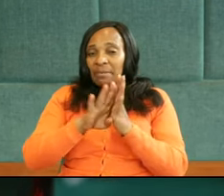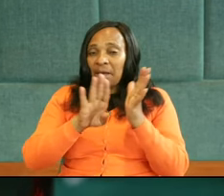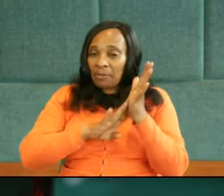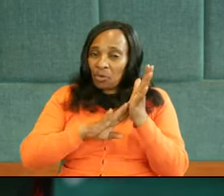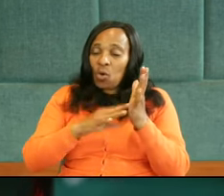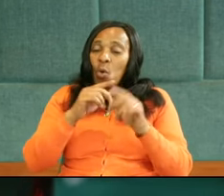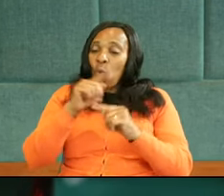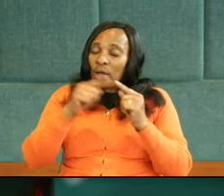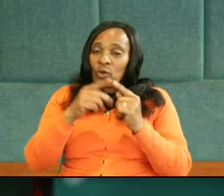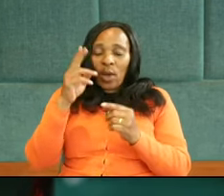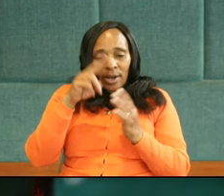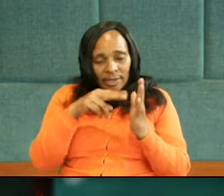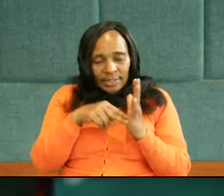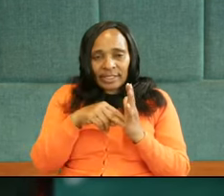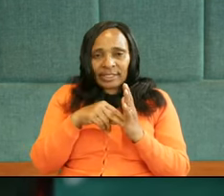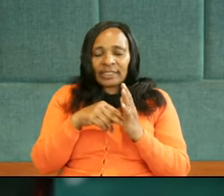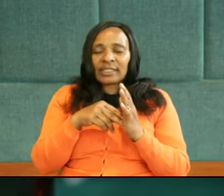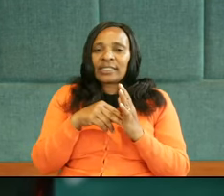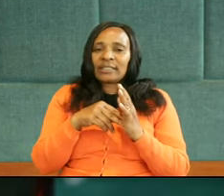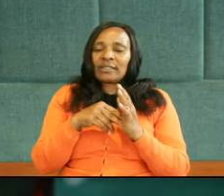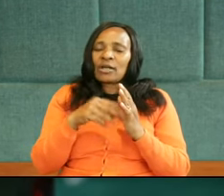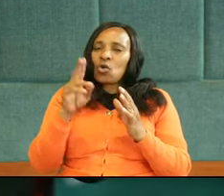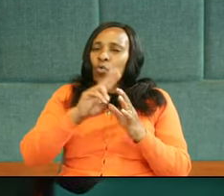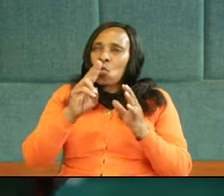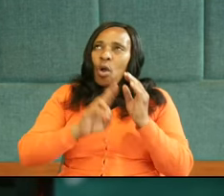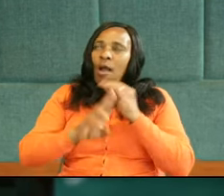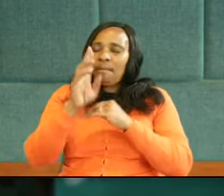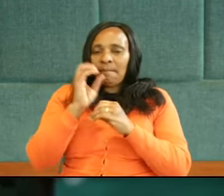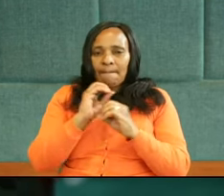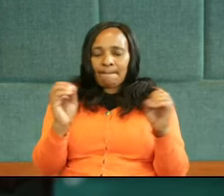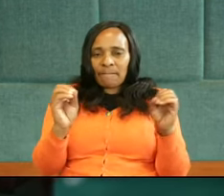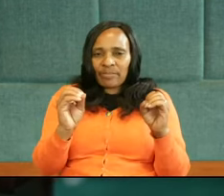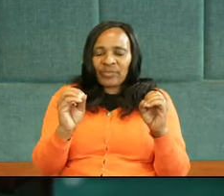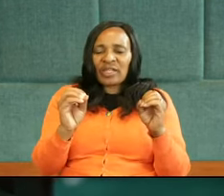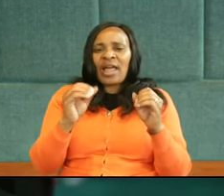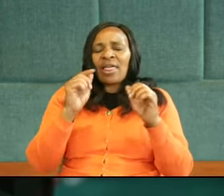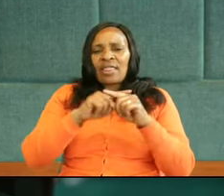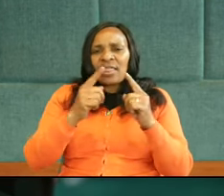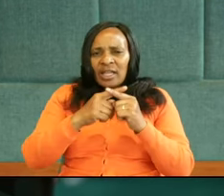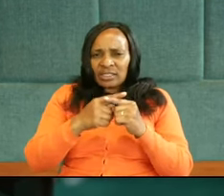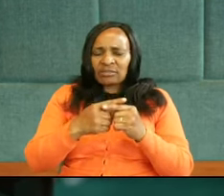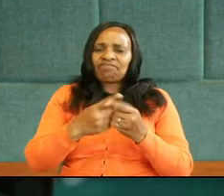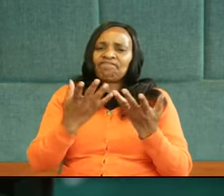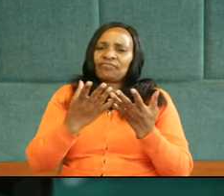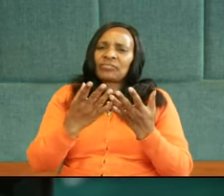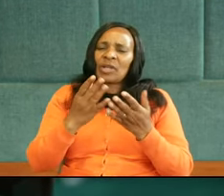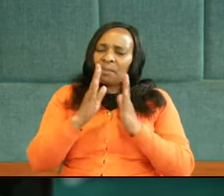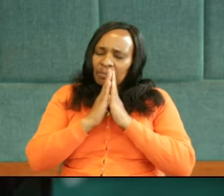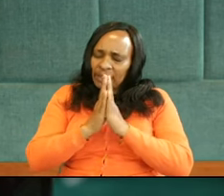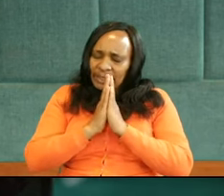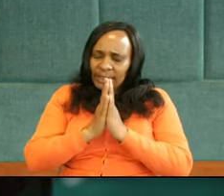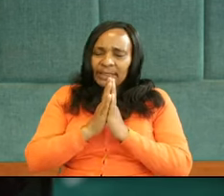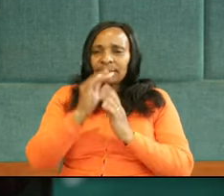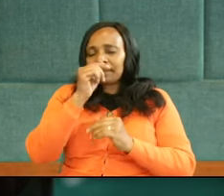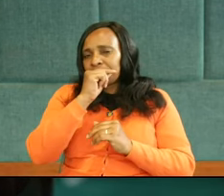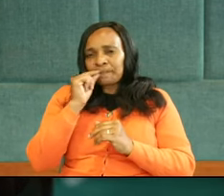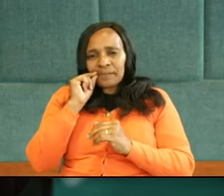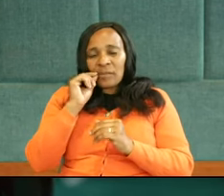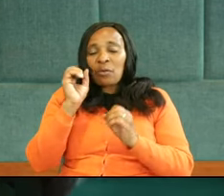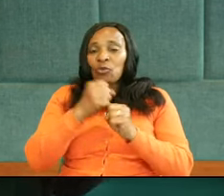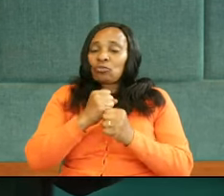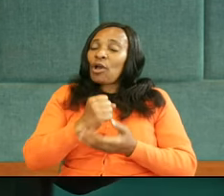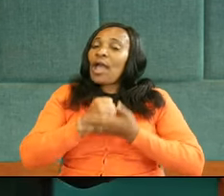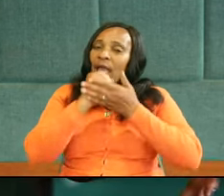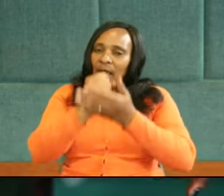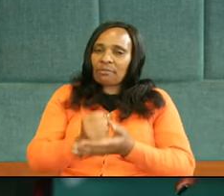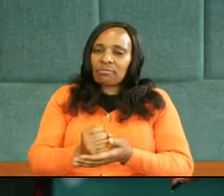you are reading and don't look up." Da Costa prayed silently for God to help him. "Help me not to feel